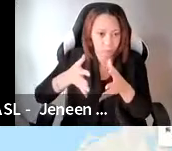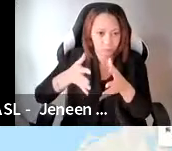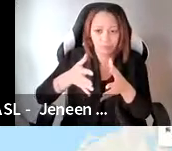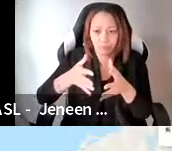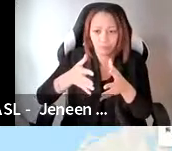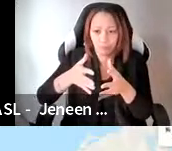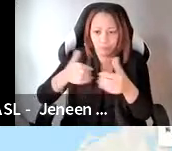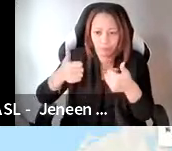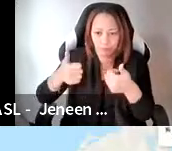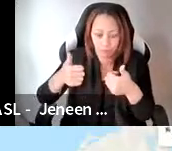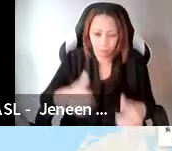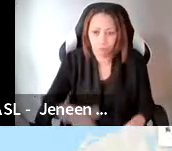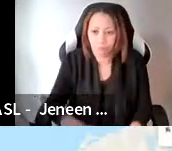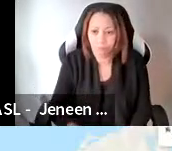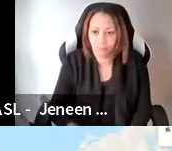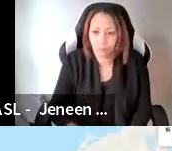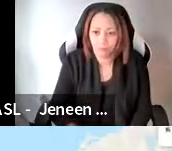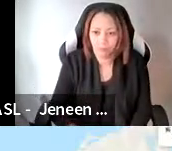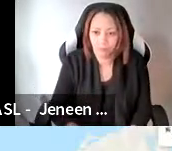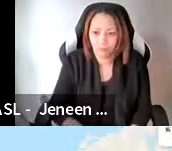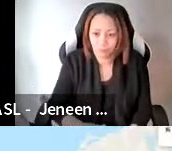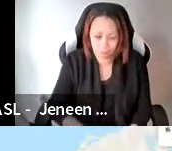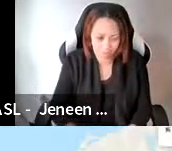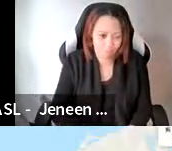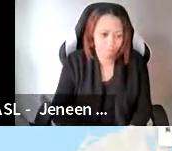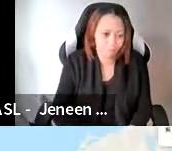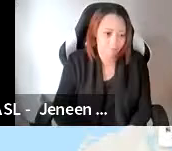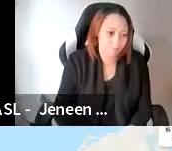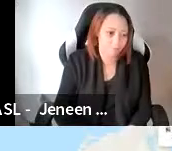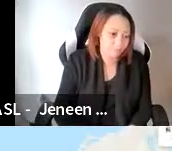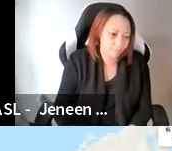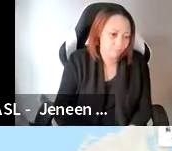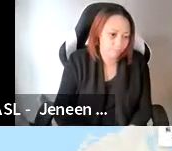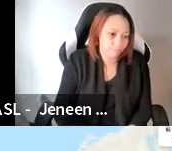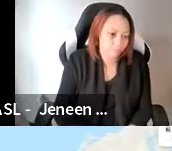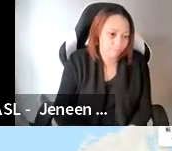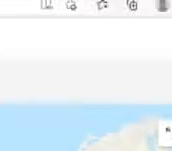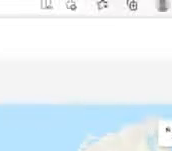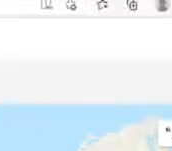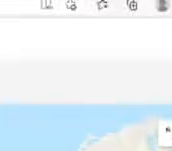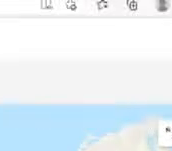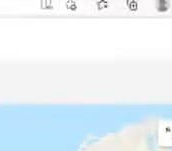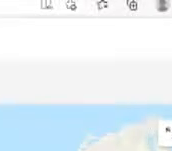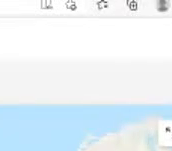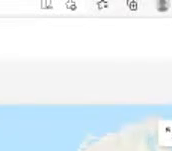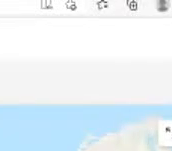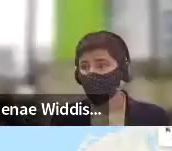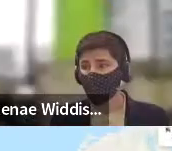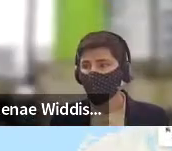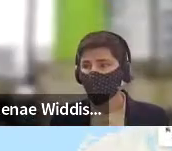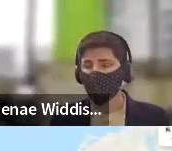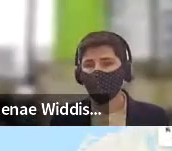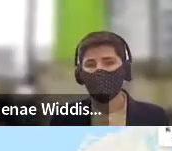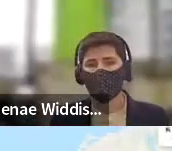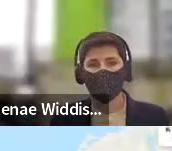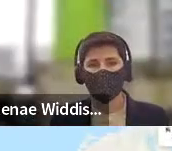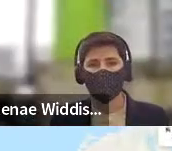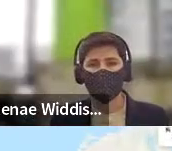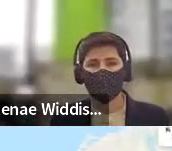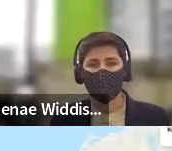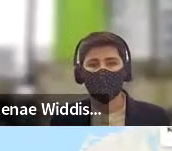So this is just one of the 4 population vulnerability indicators. Just wanted to show you this one as an example.